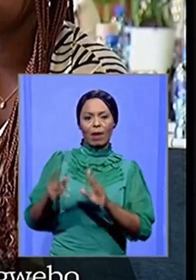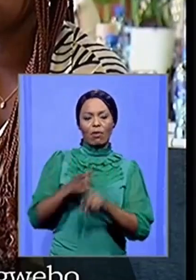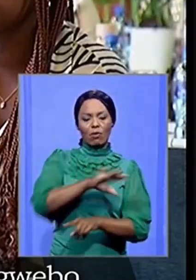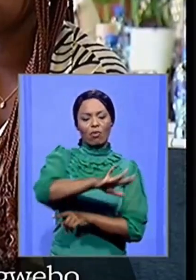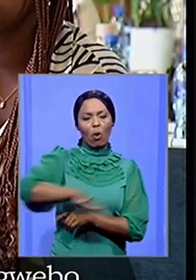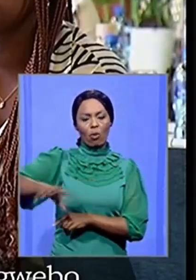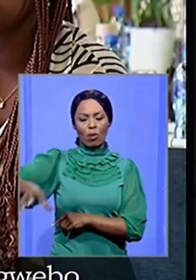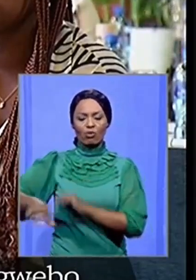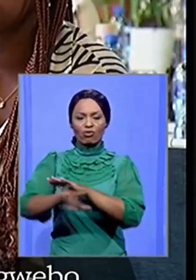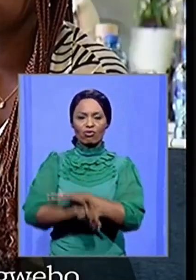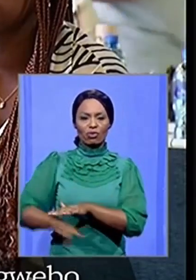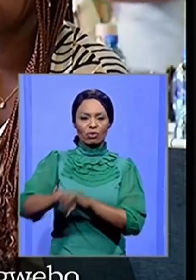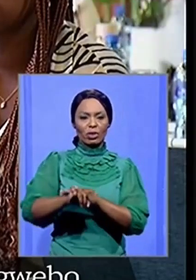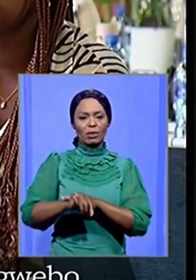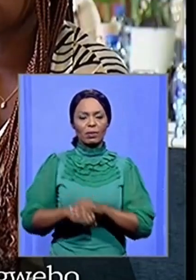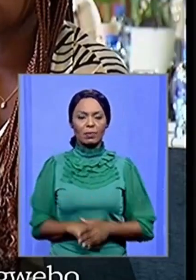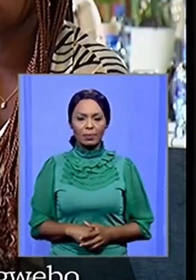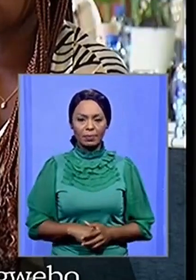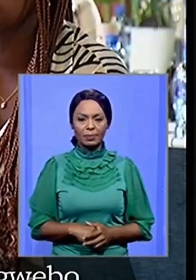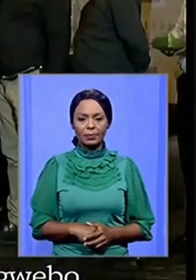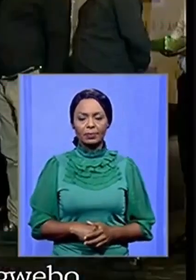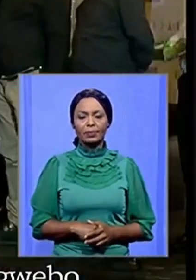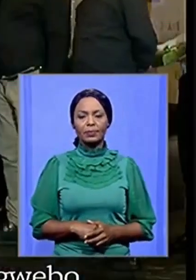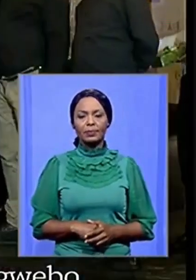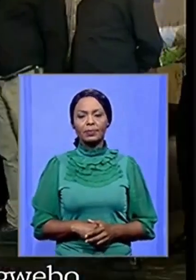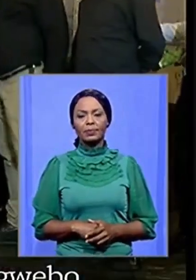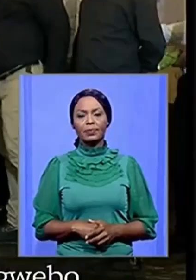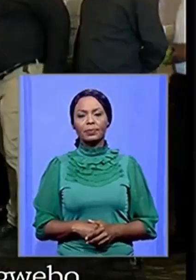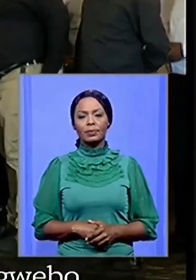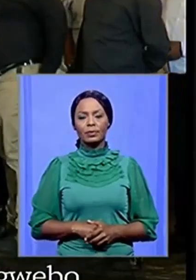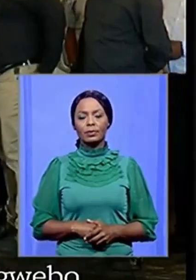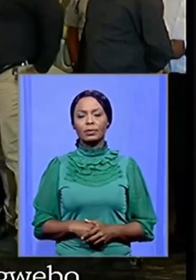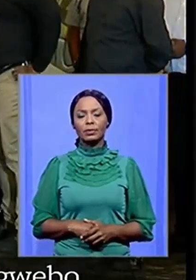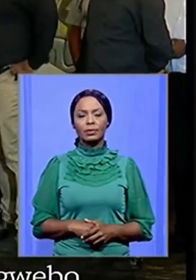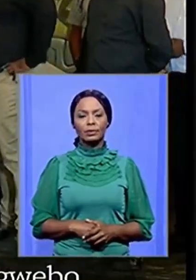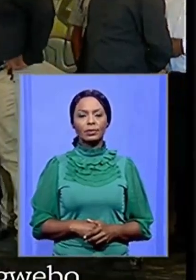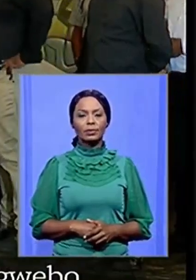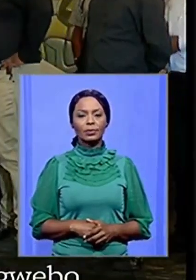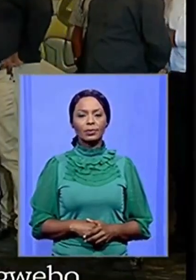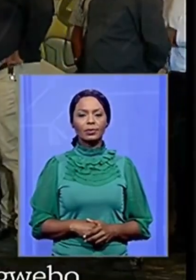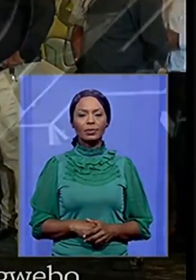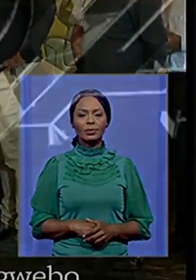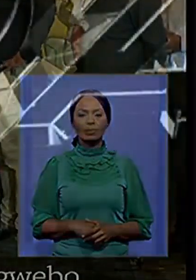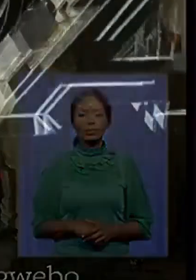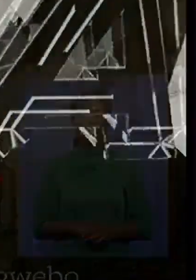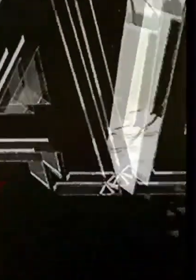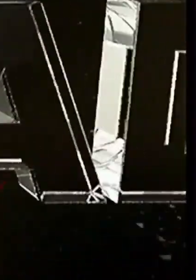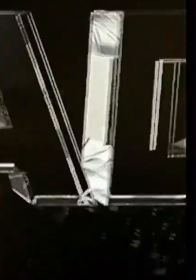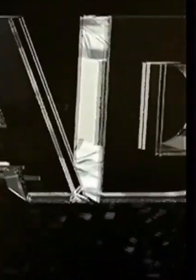di-districting. Ishmael Mudiba, Ditaba tša SABC, Bloemfontein.